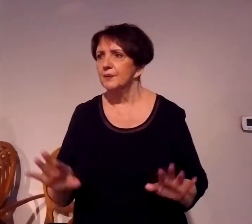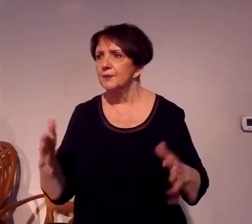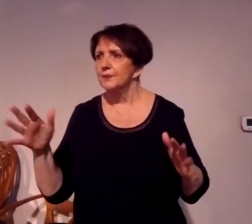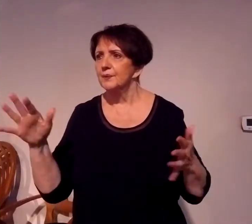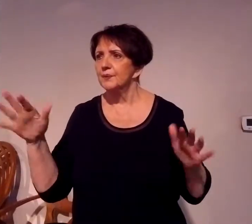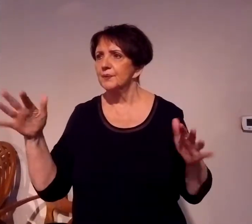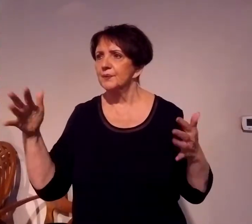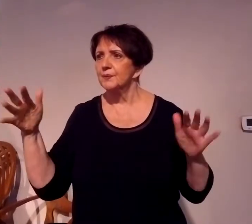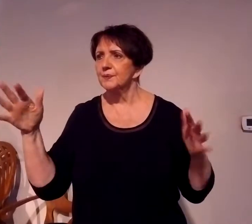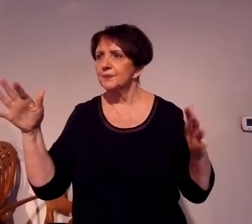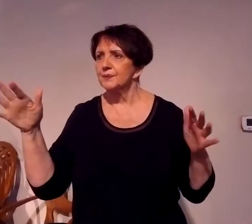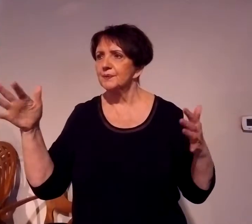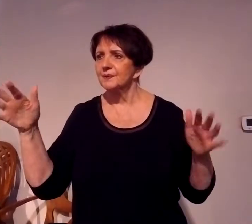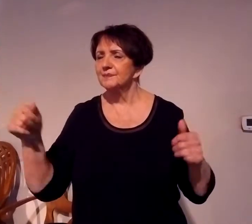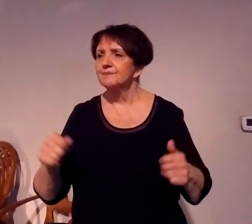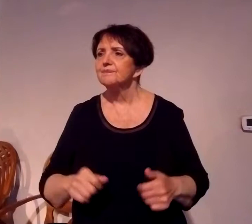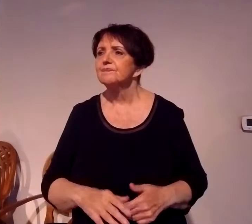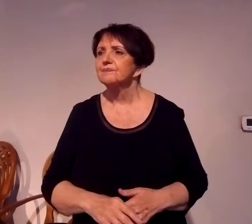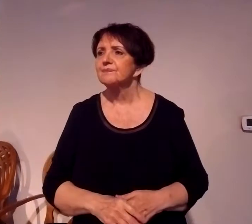Thank you.